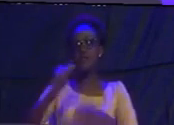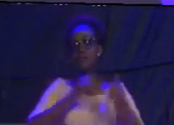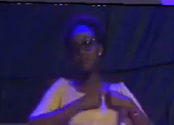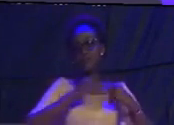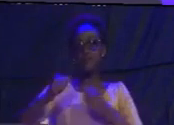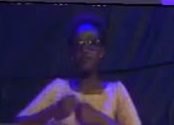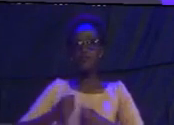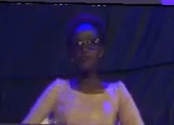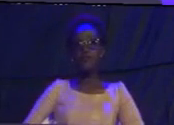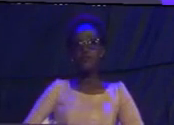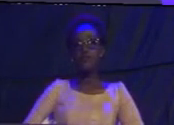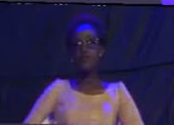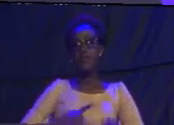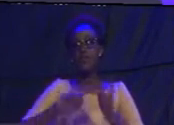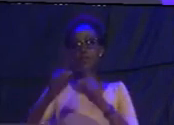fighters.